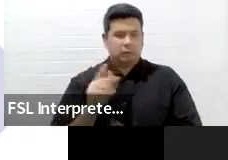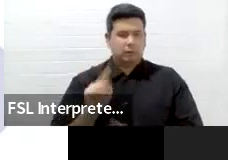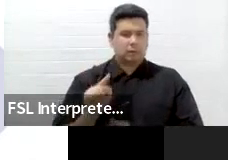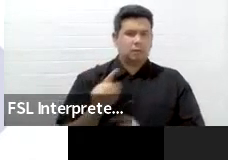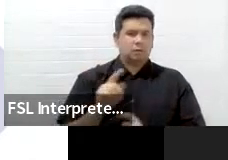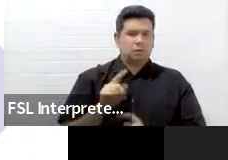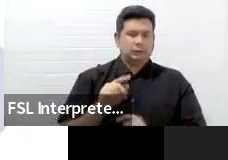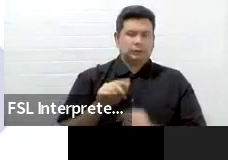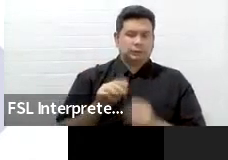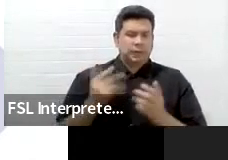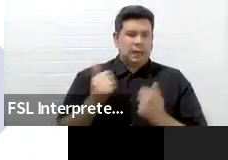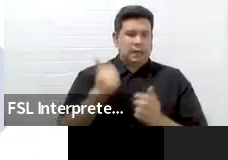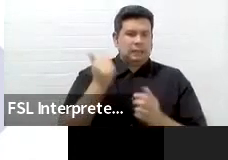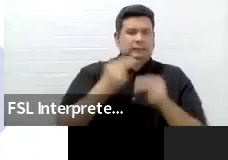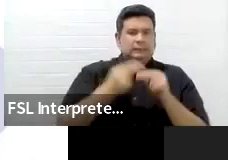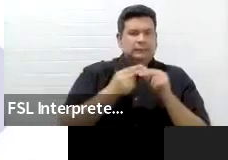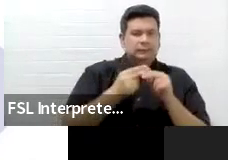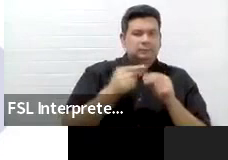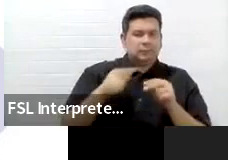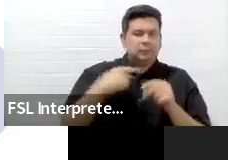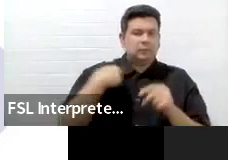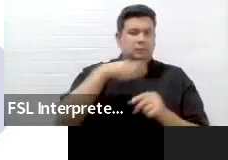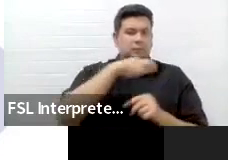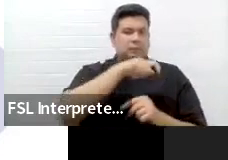precisely because of the